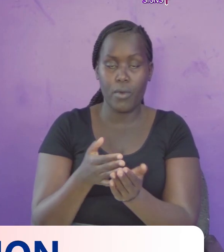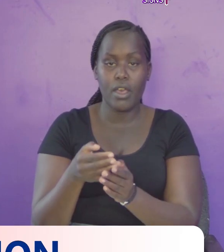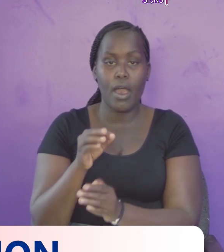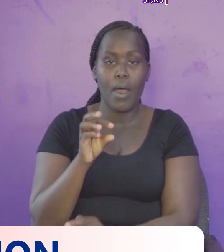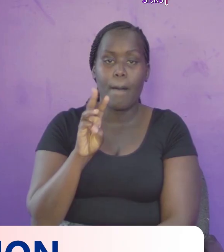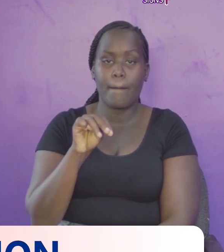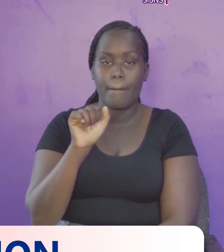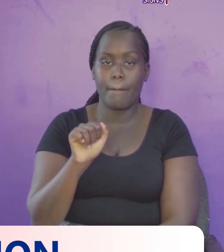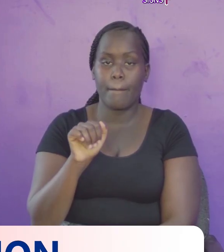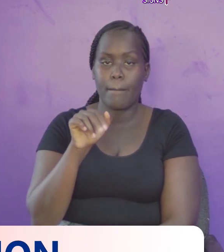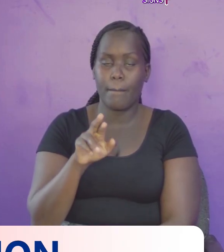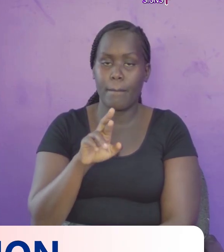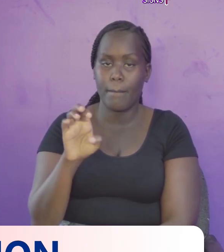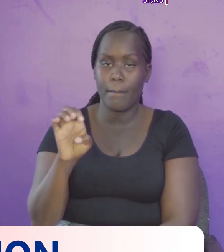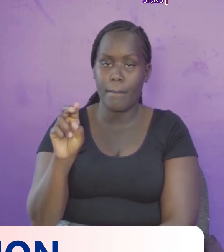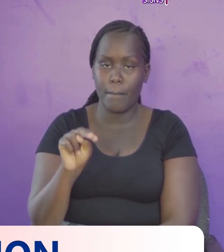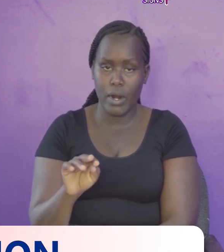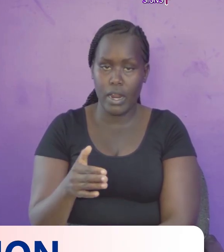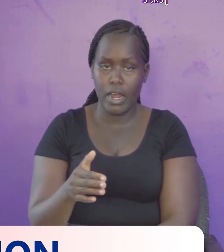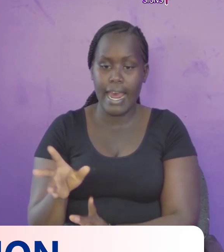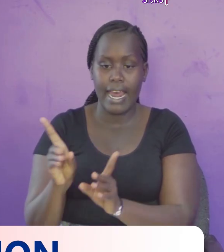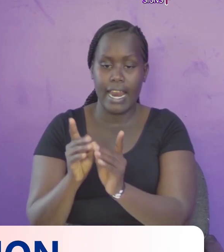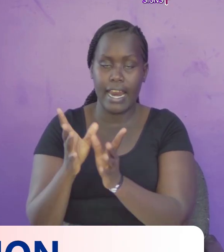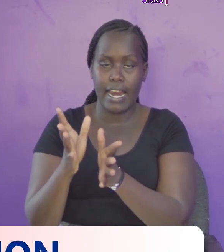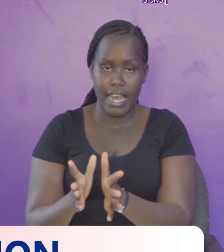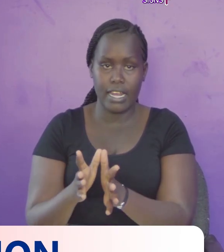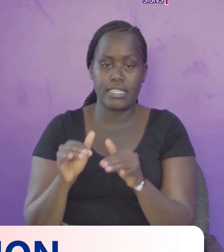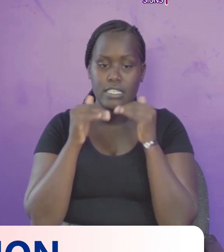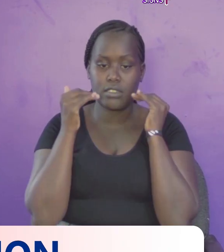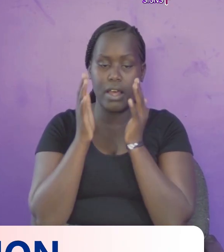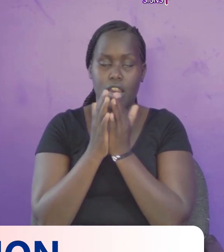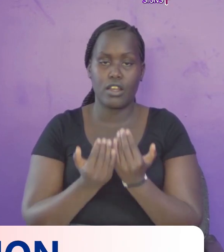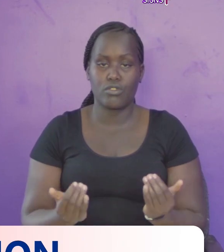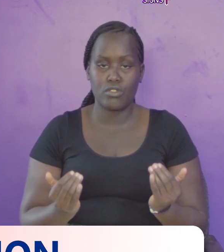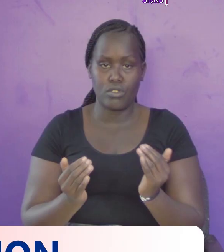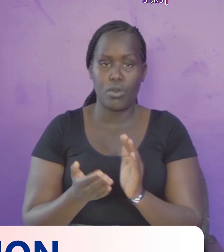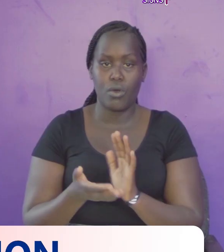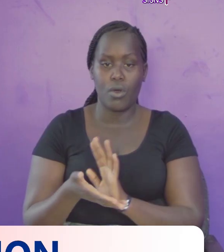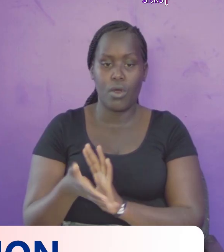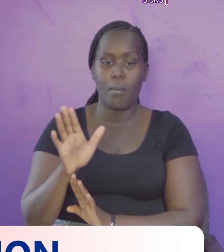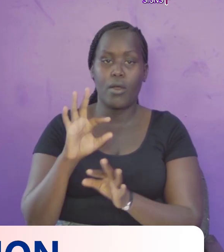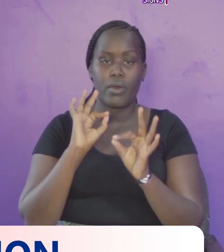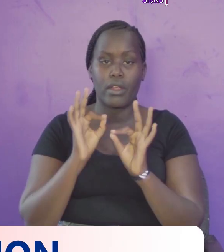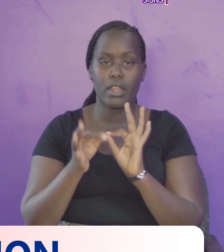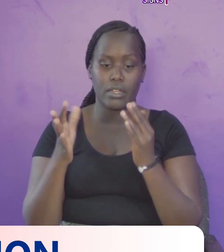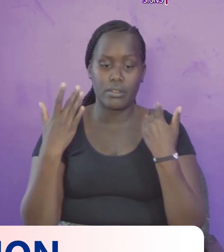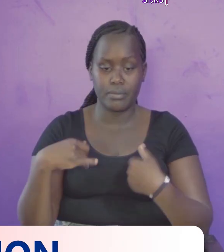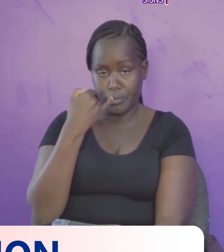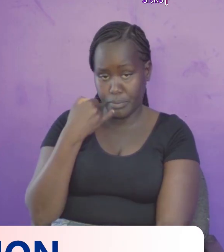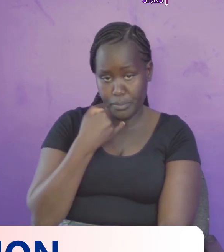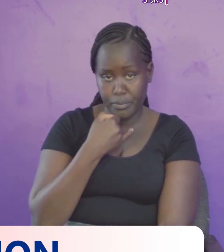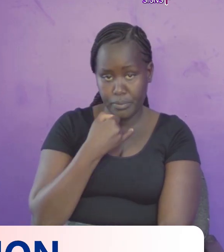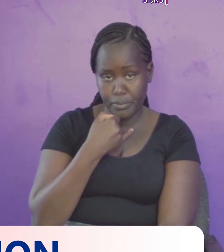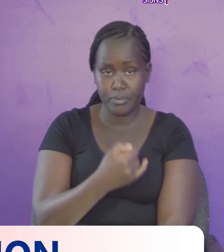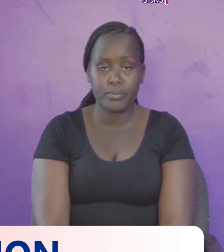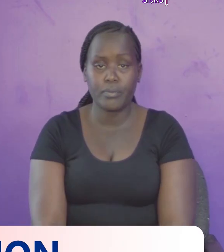Okal, Director Smile Natoto. We are back with Irene Chebiot on the sign language interpretation. And